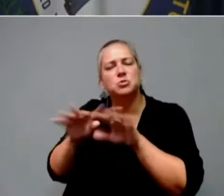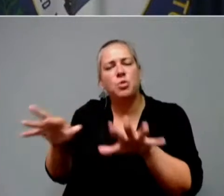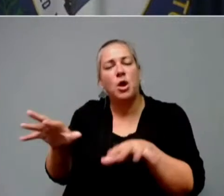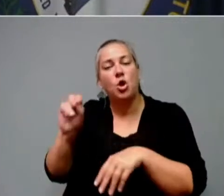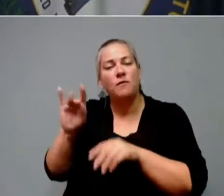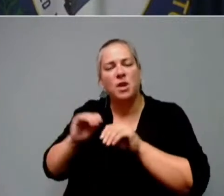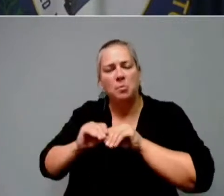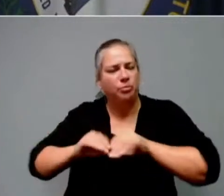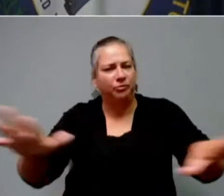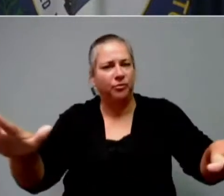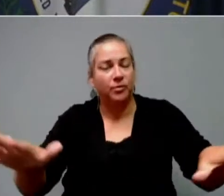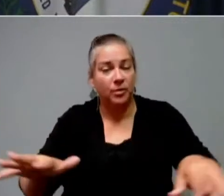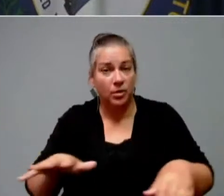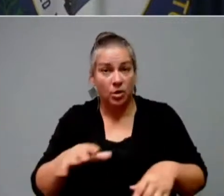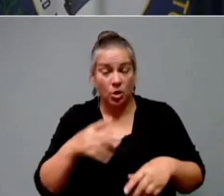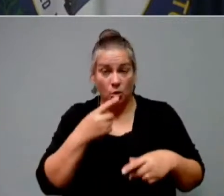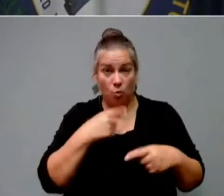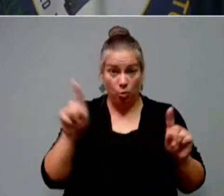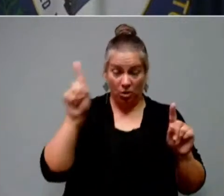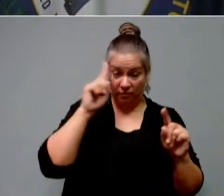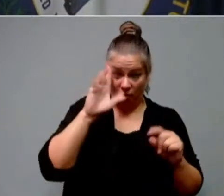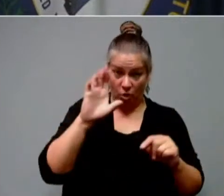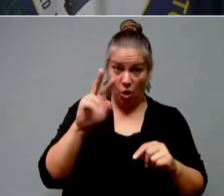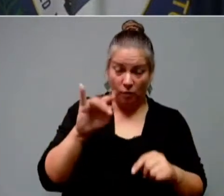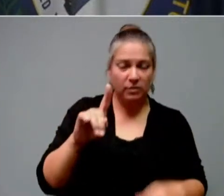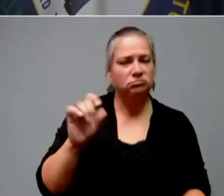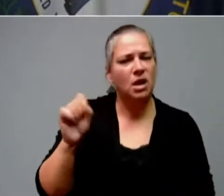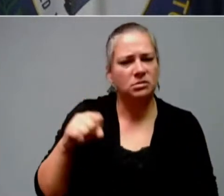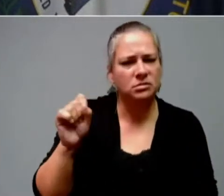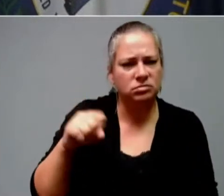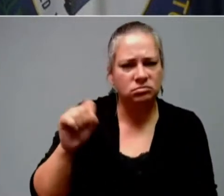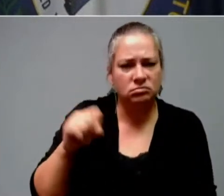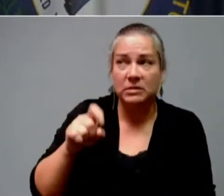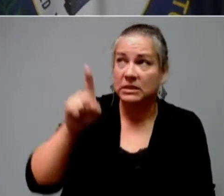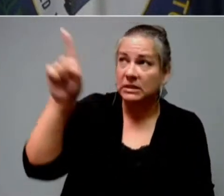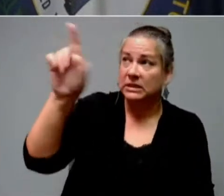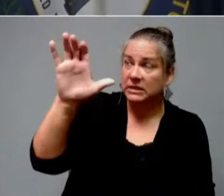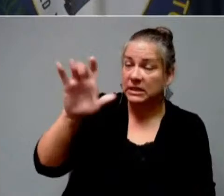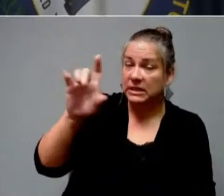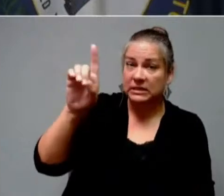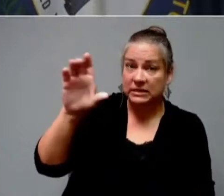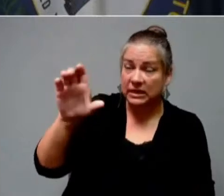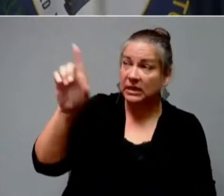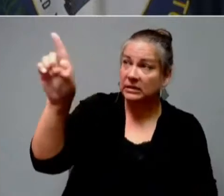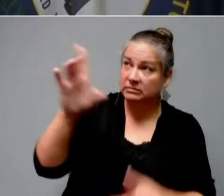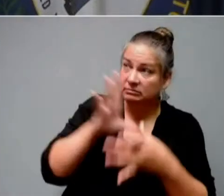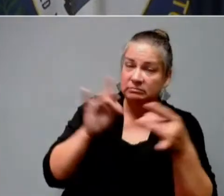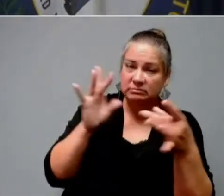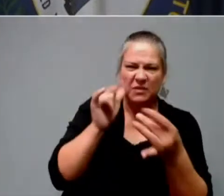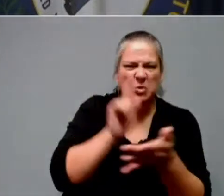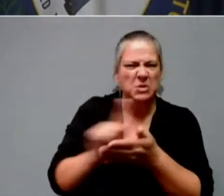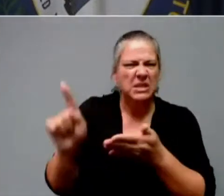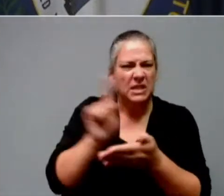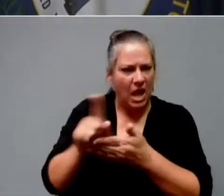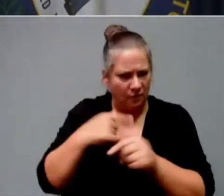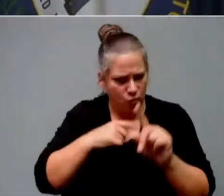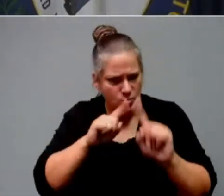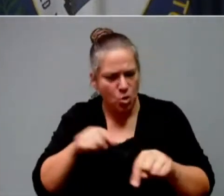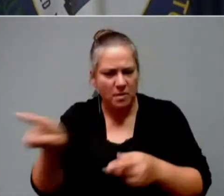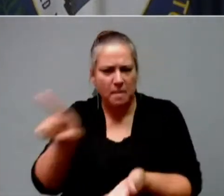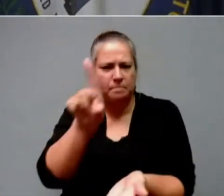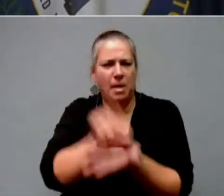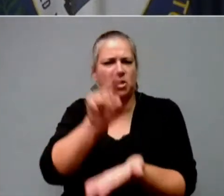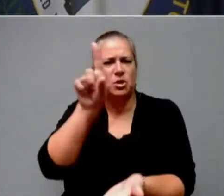COVID? Yes, they do. And the CDC and its morbidity, mortality weekly reports and many others have published real